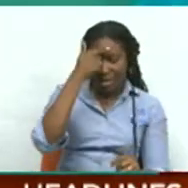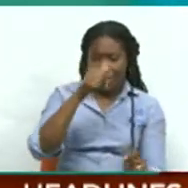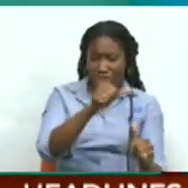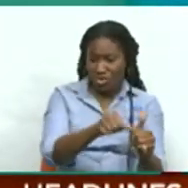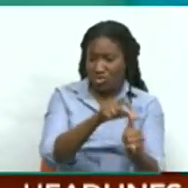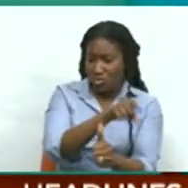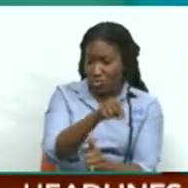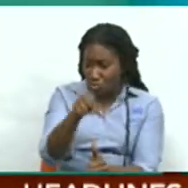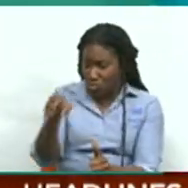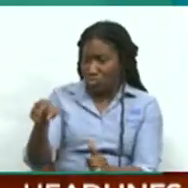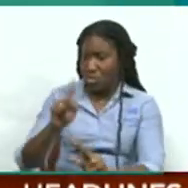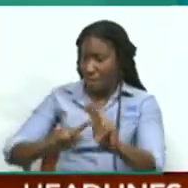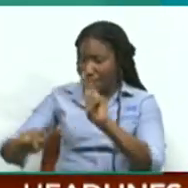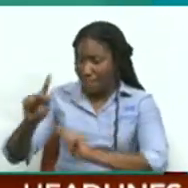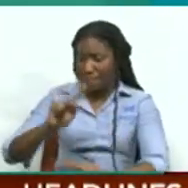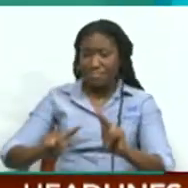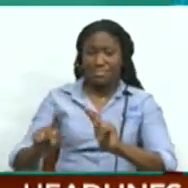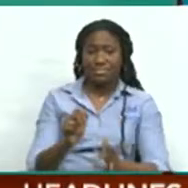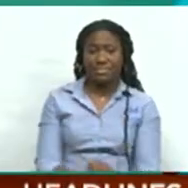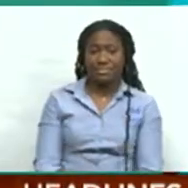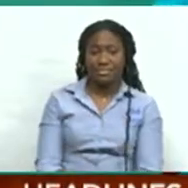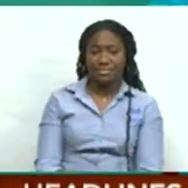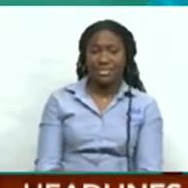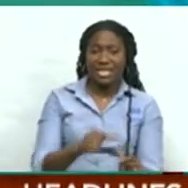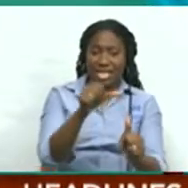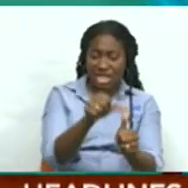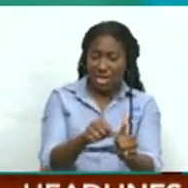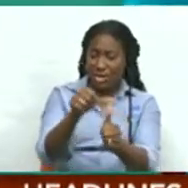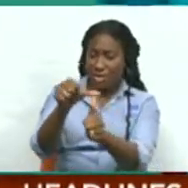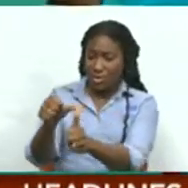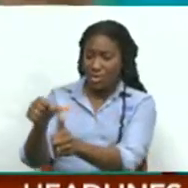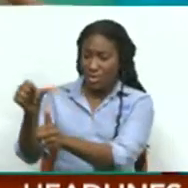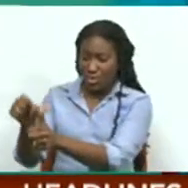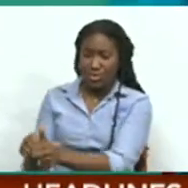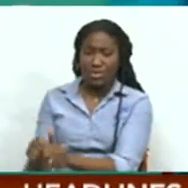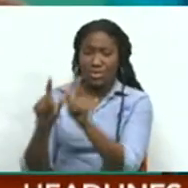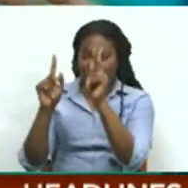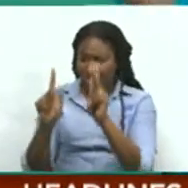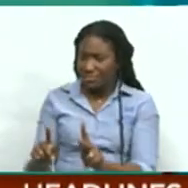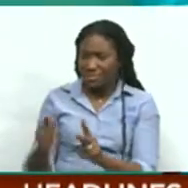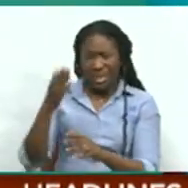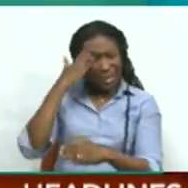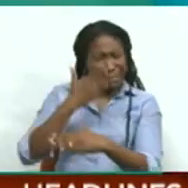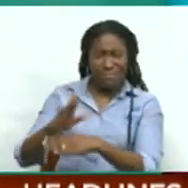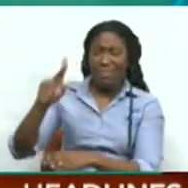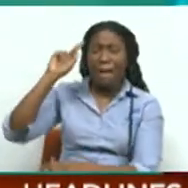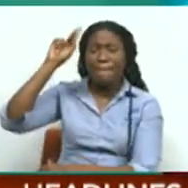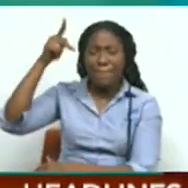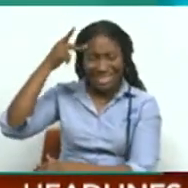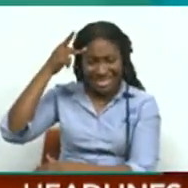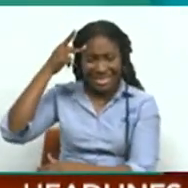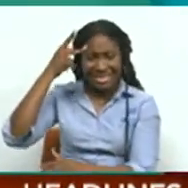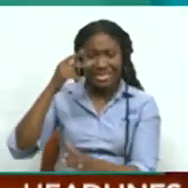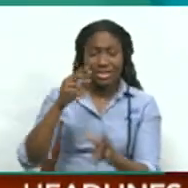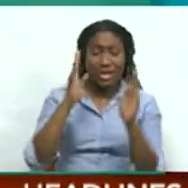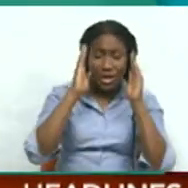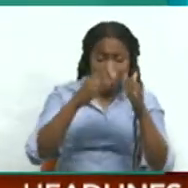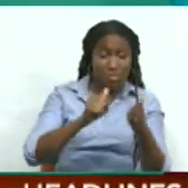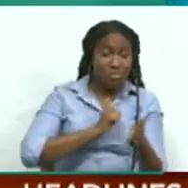people. It comes down to individuals. Put aside the politics, it comes down to